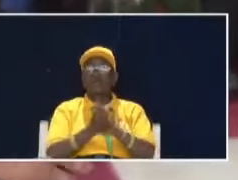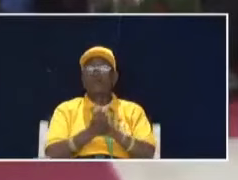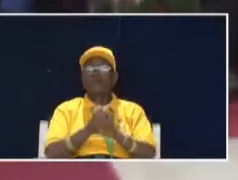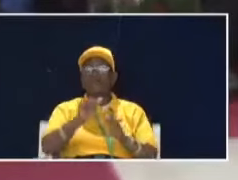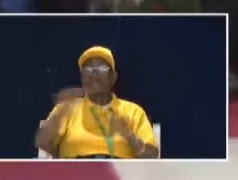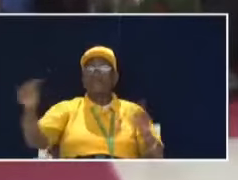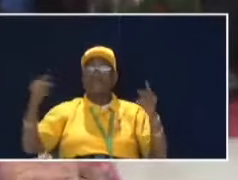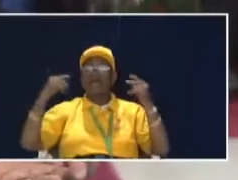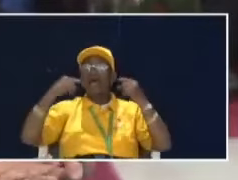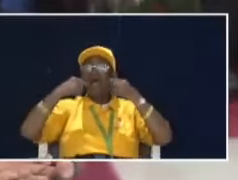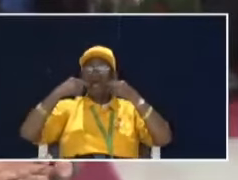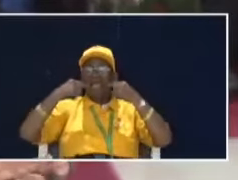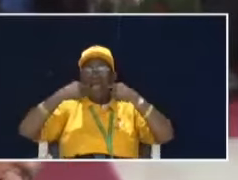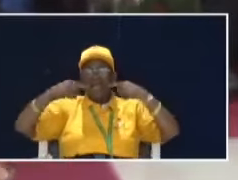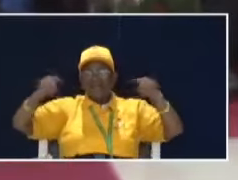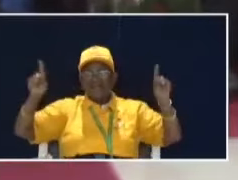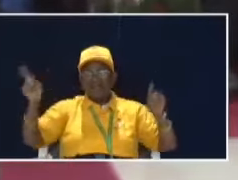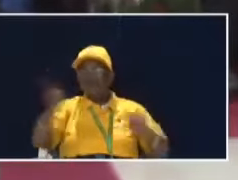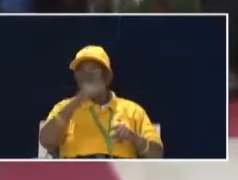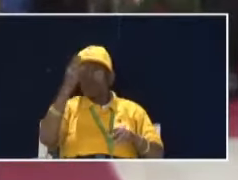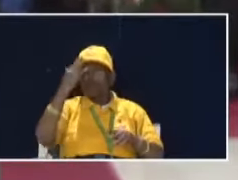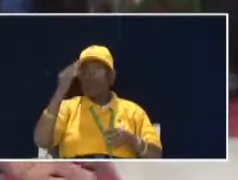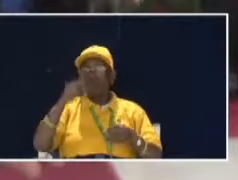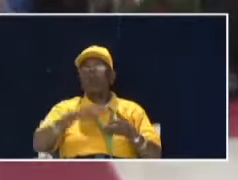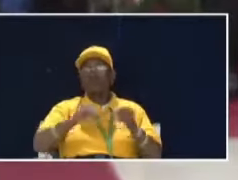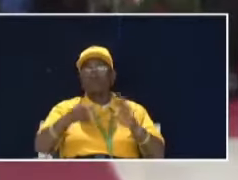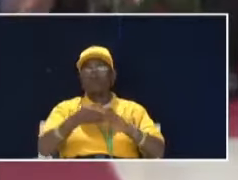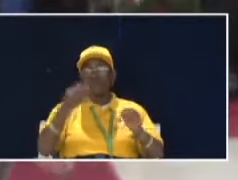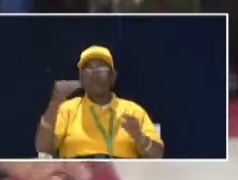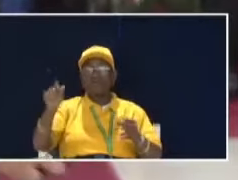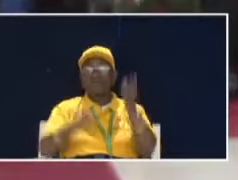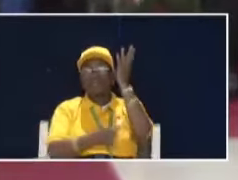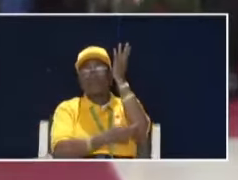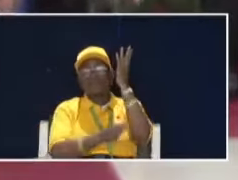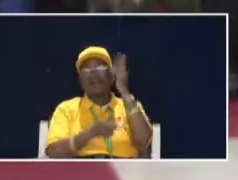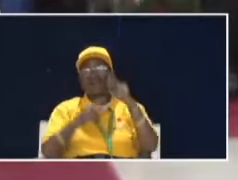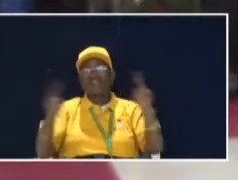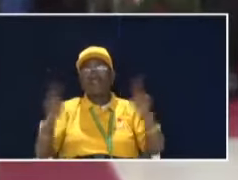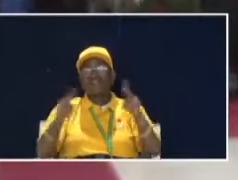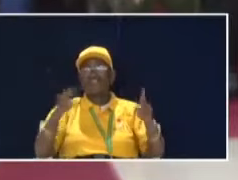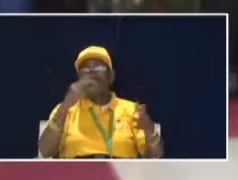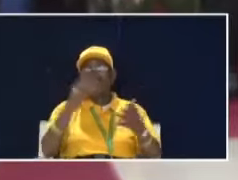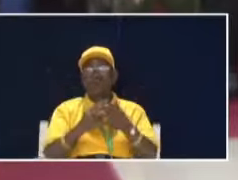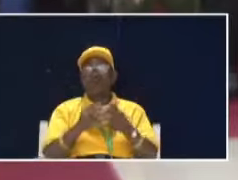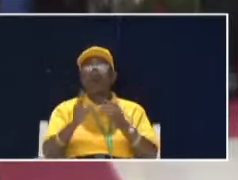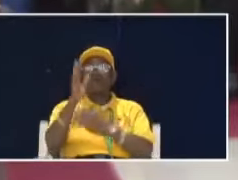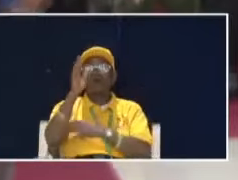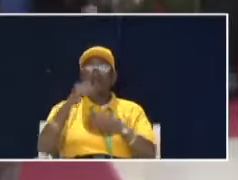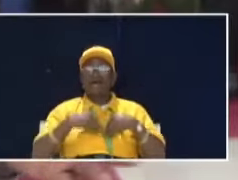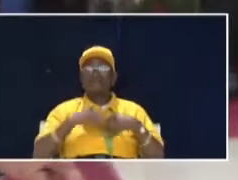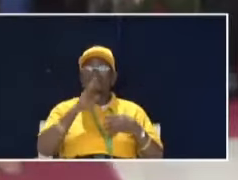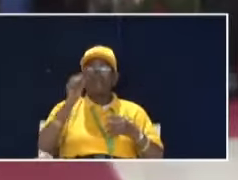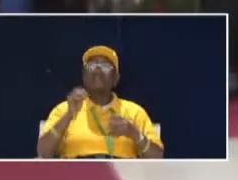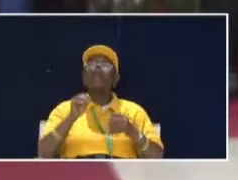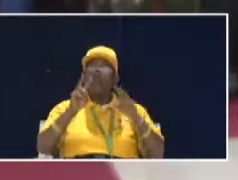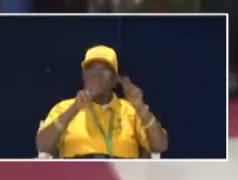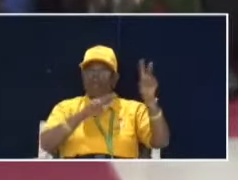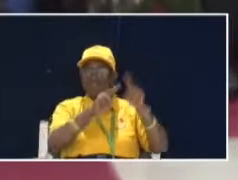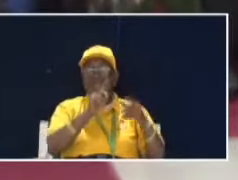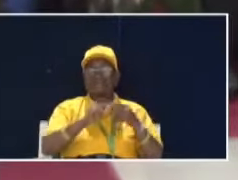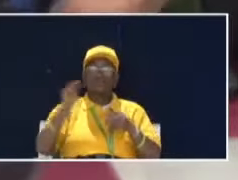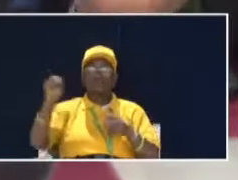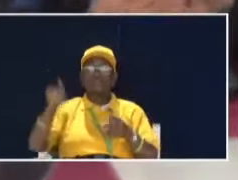You know the story of Abraham very well. God had been prophesying to him, this will happen, that will